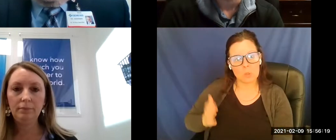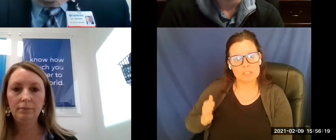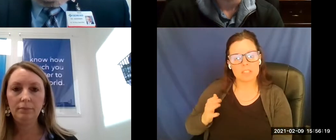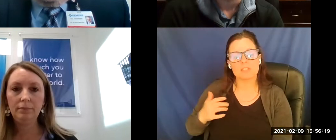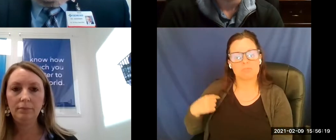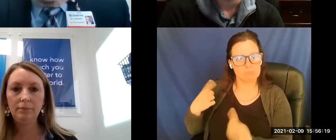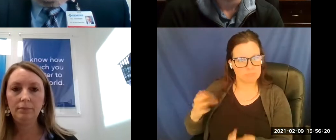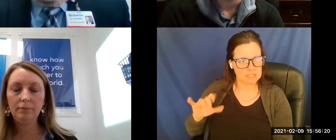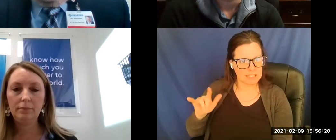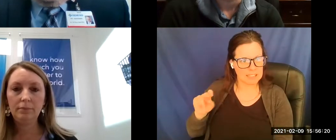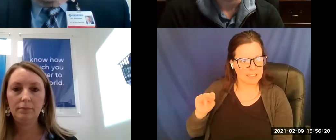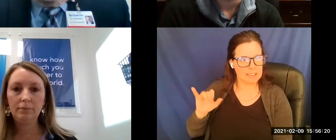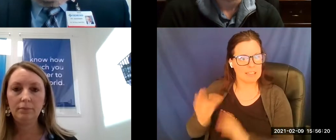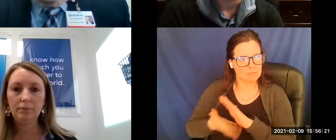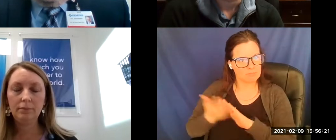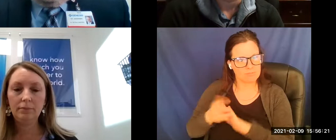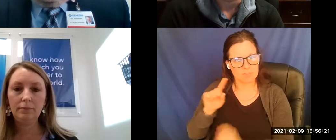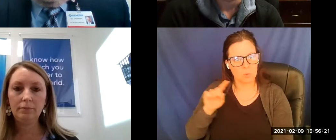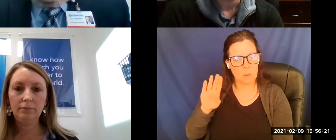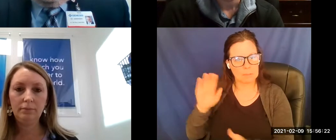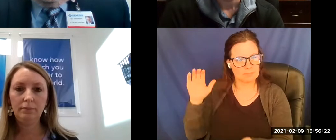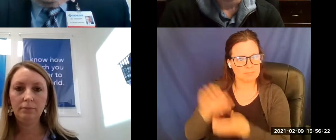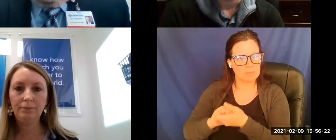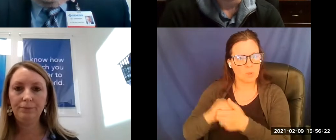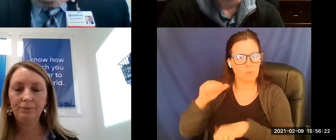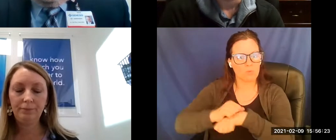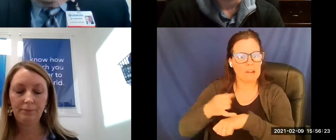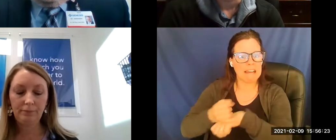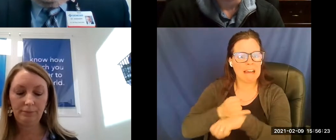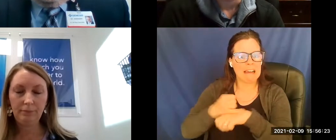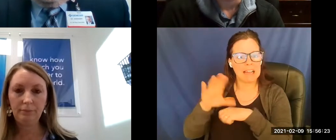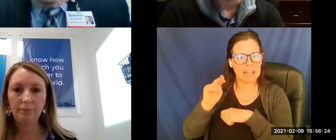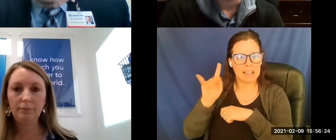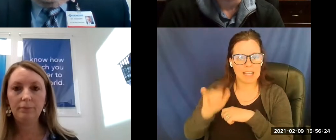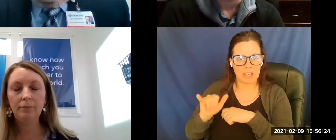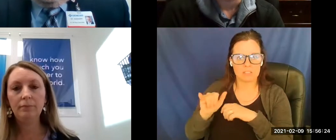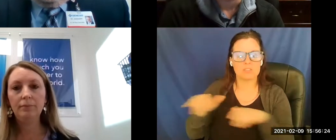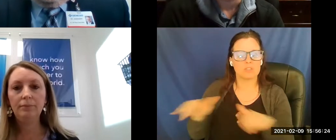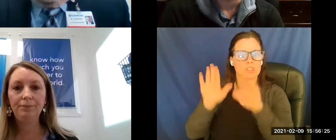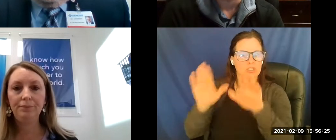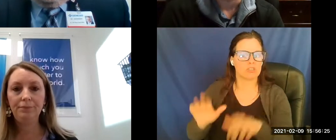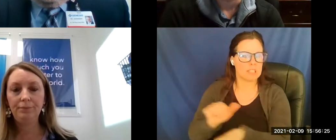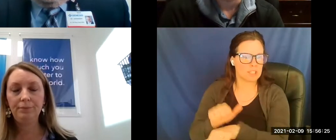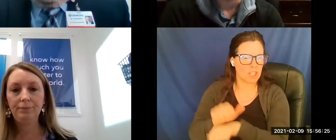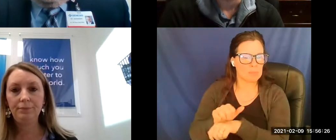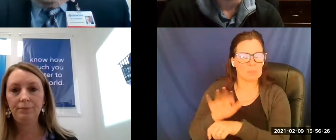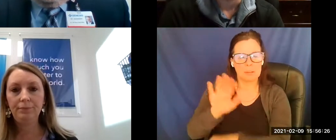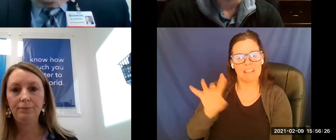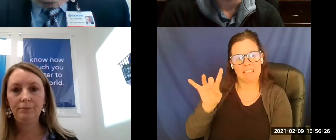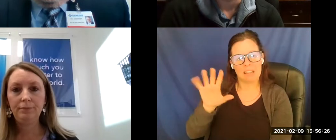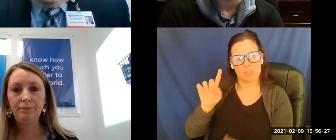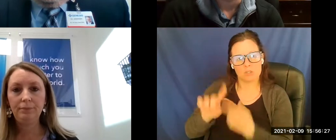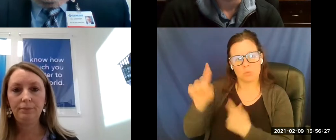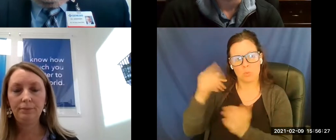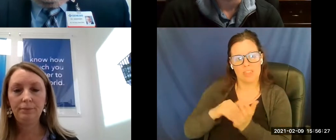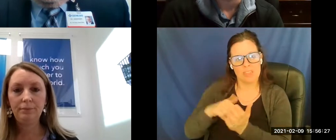vaccination clinics for 1B in partnership with Rock Island County, and have done a great job there. We're doing 800 to 1,000 doses